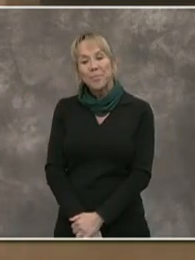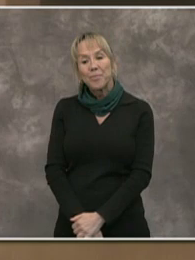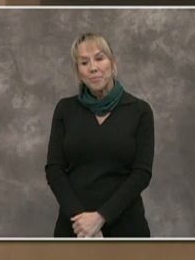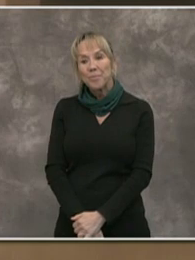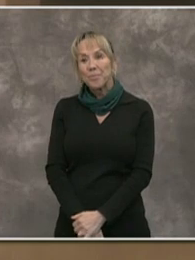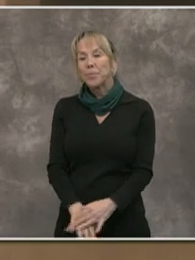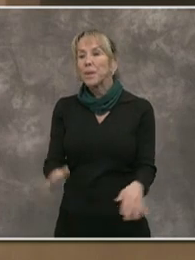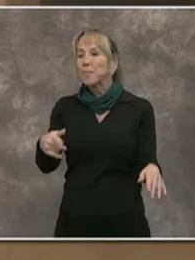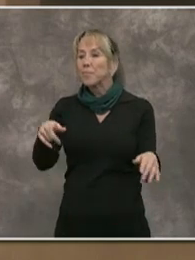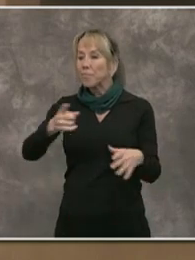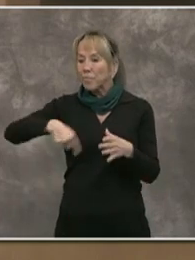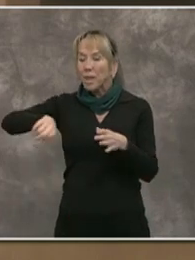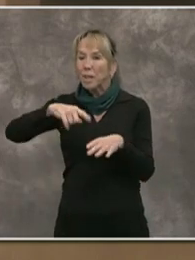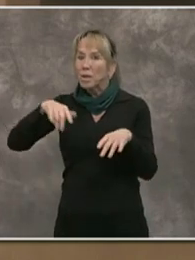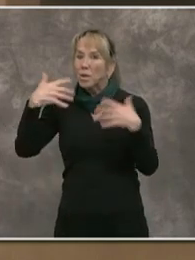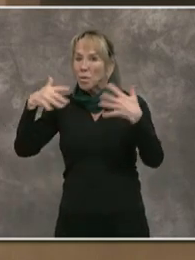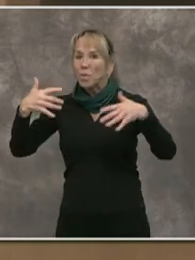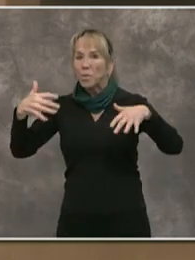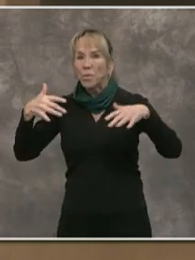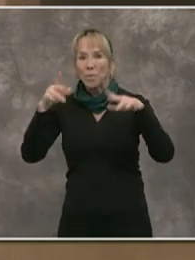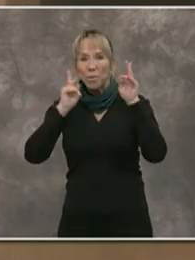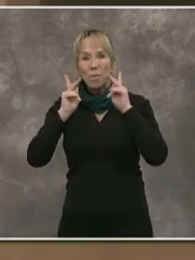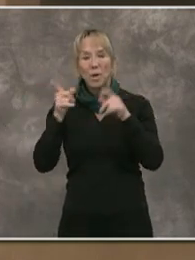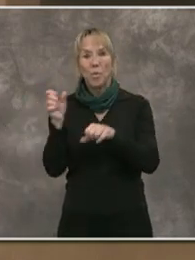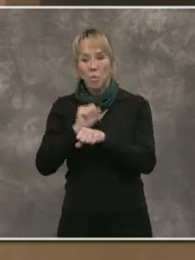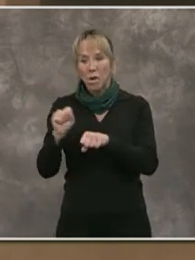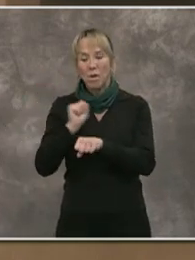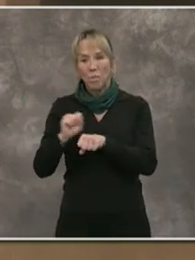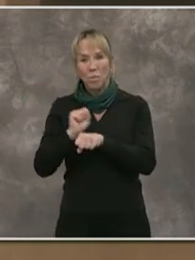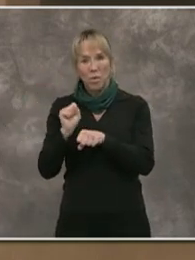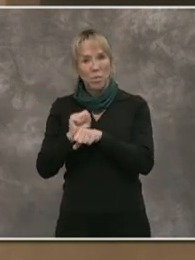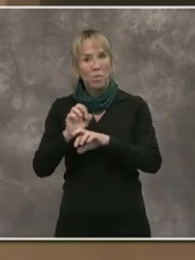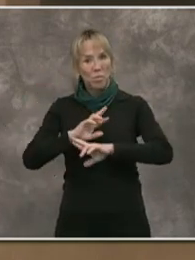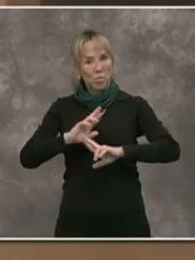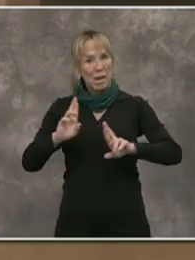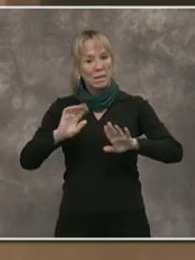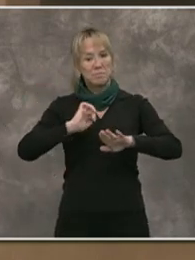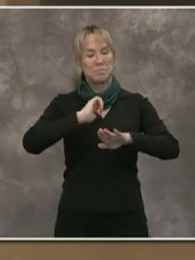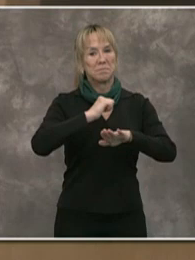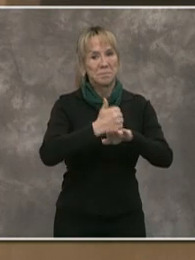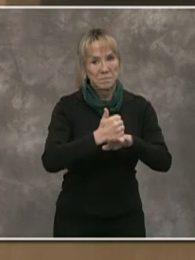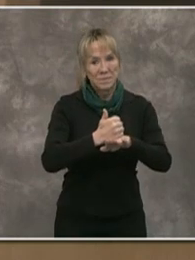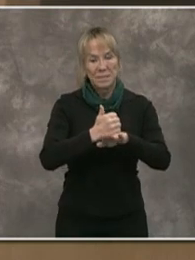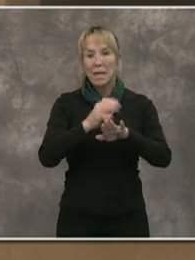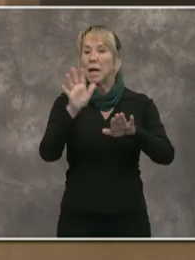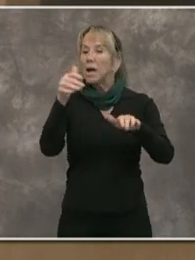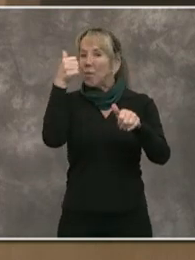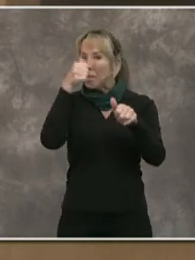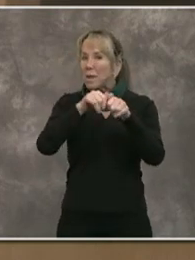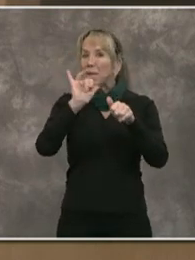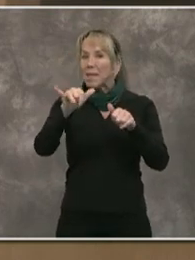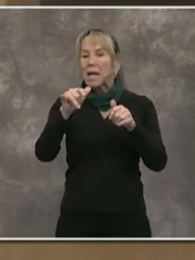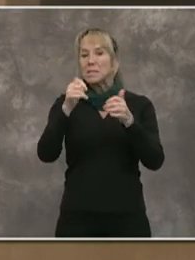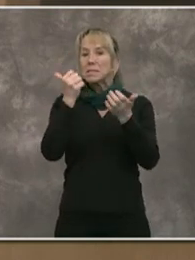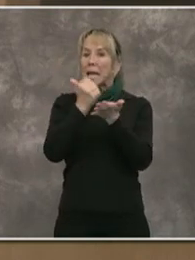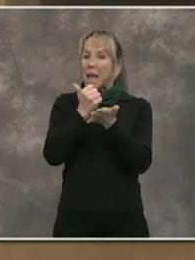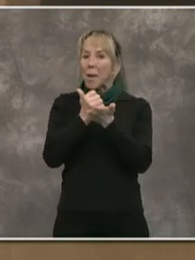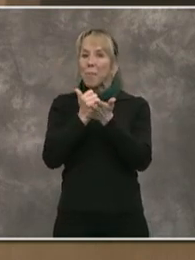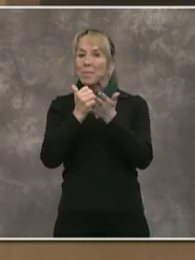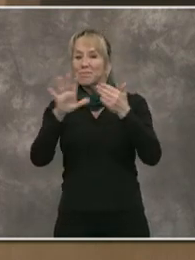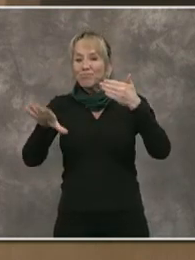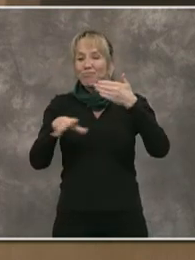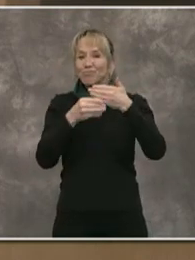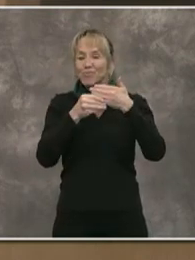Yeah, our folks have been working and are close to having that in place. And again, this was just to augment the great work that has been